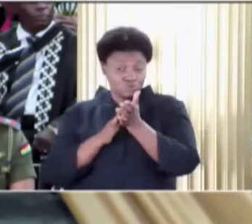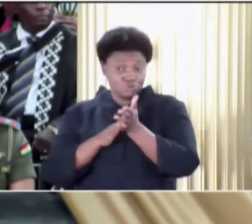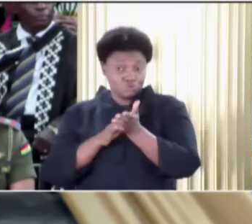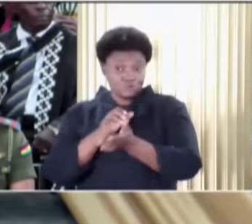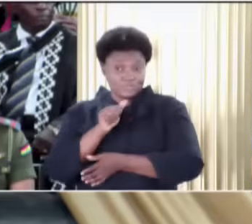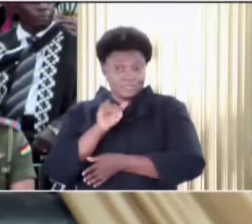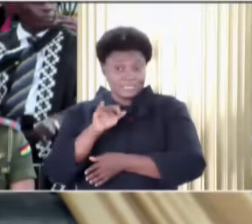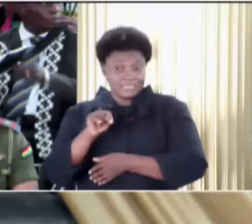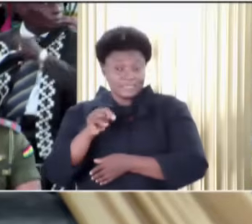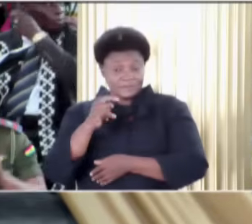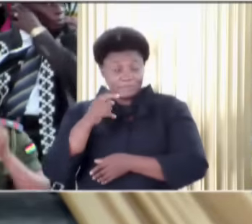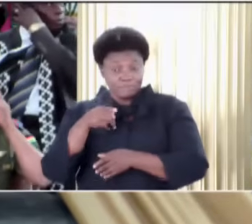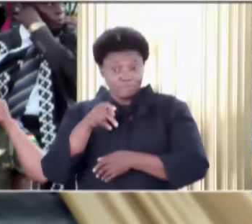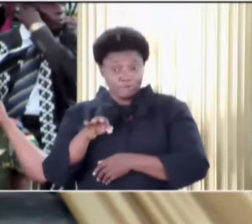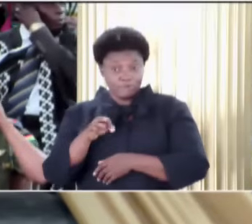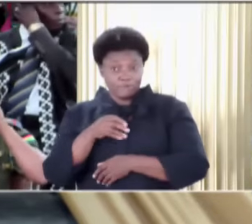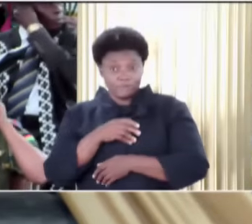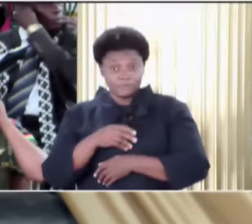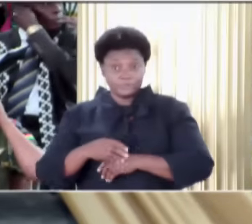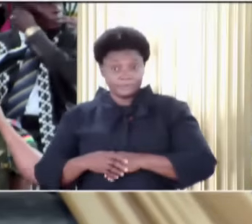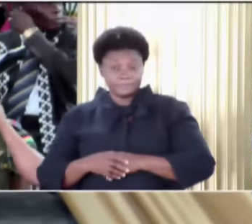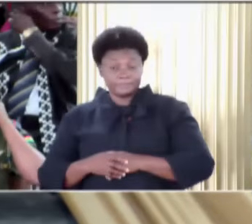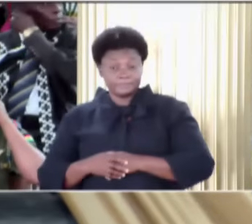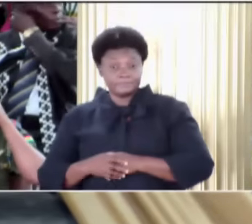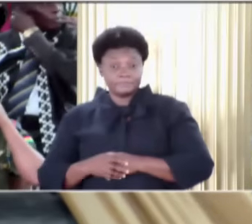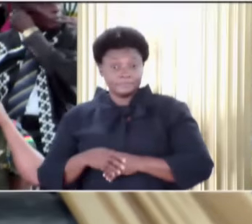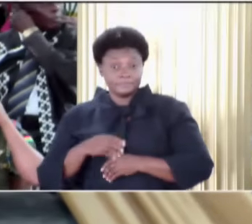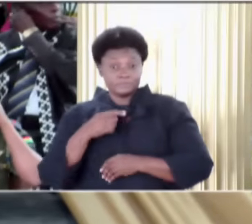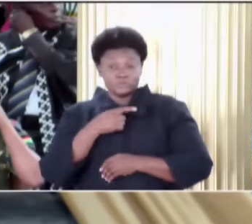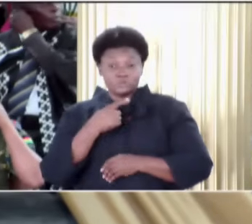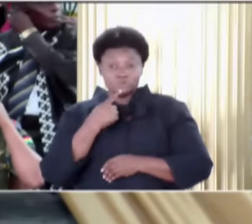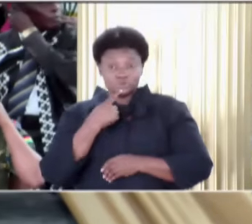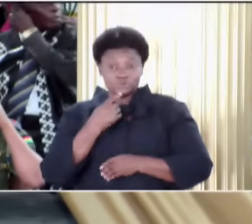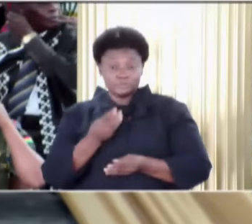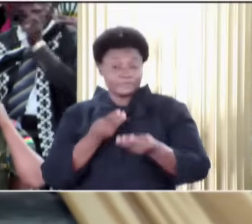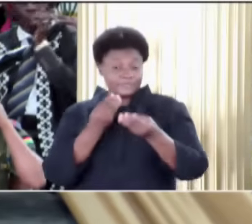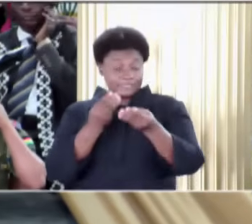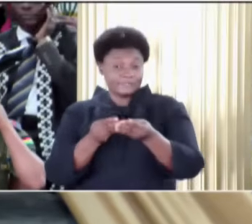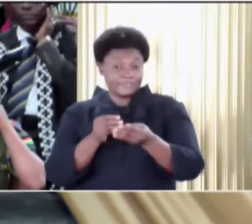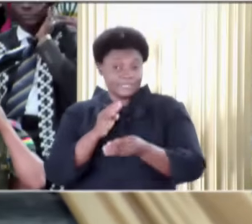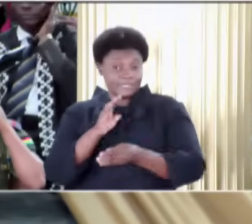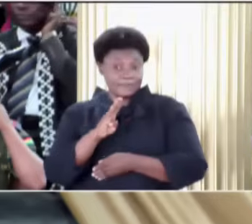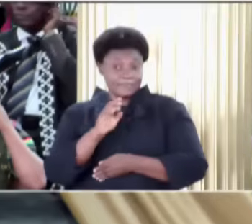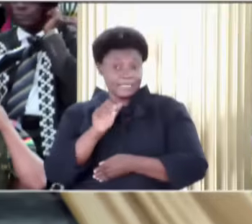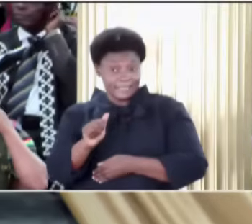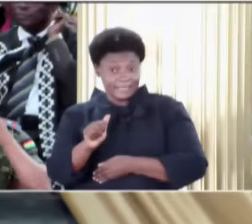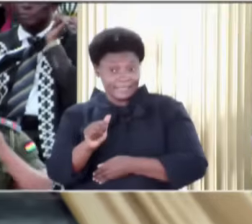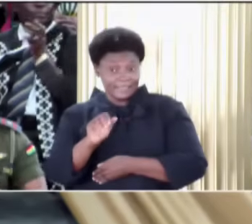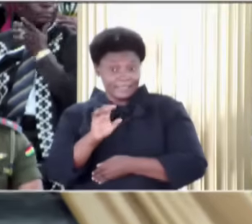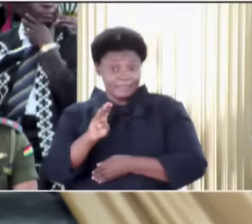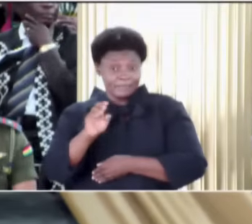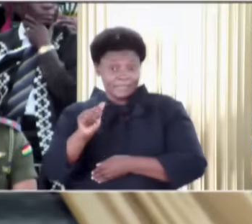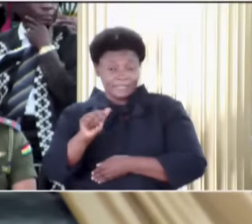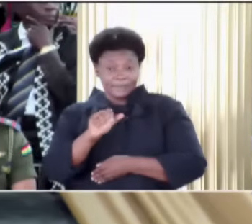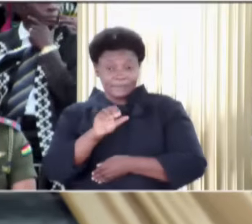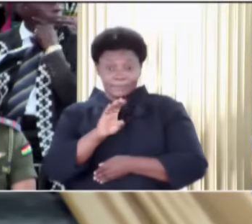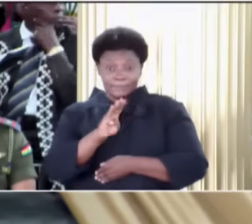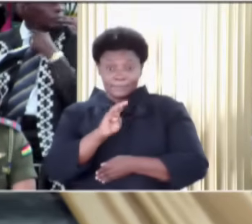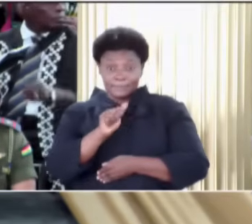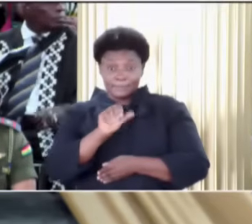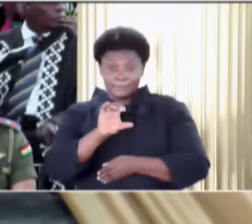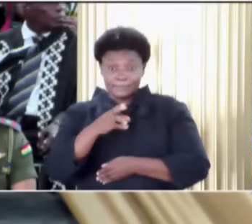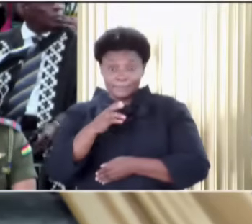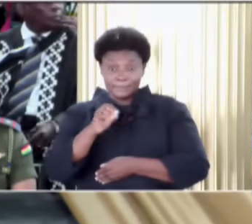Wazi Apo, to present the Bachelor of Arts students. Bachelor of Arts students, please stand.